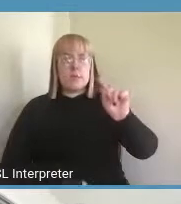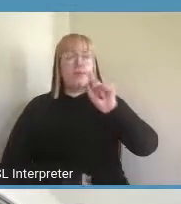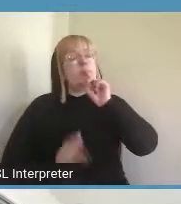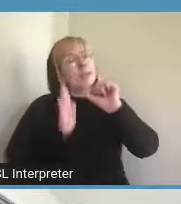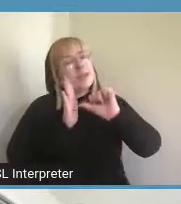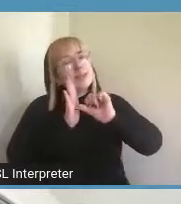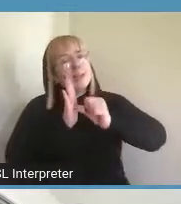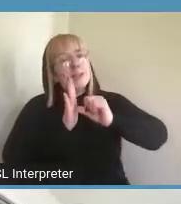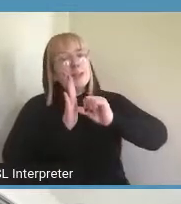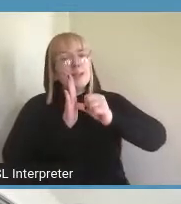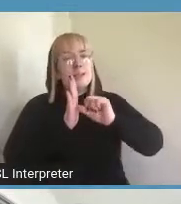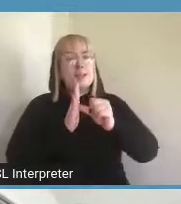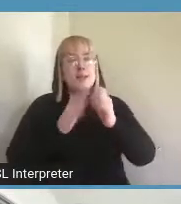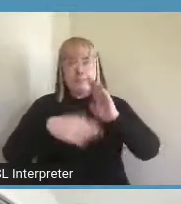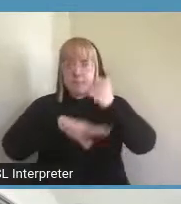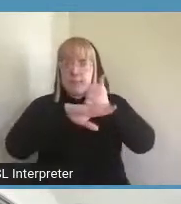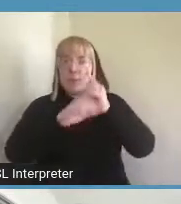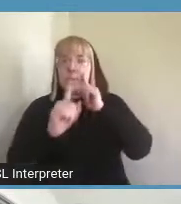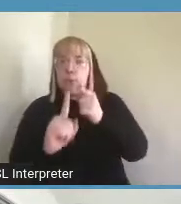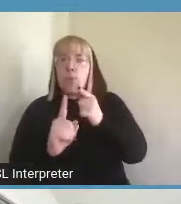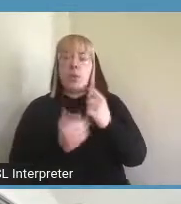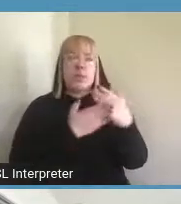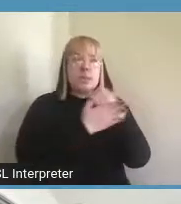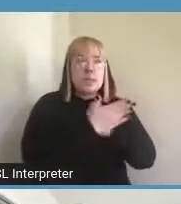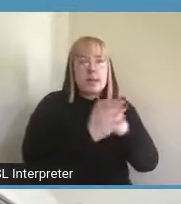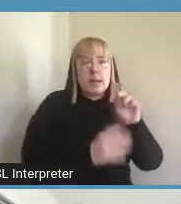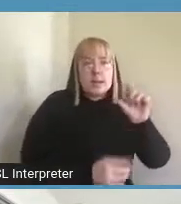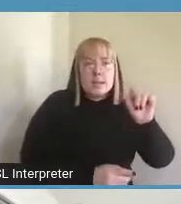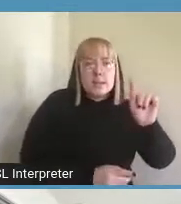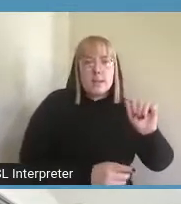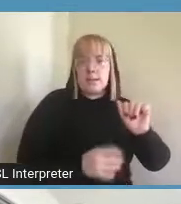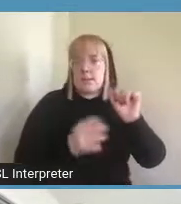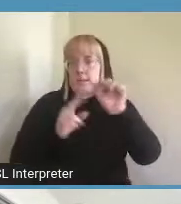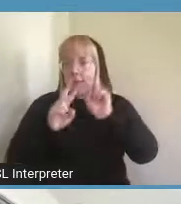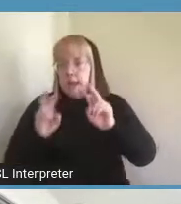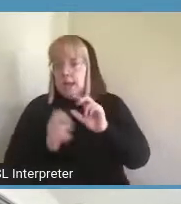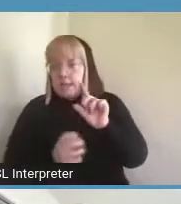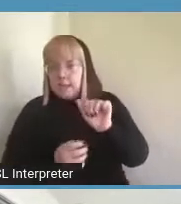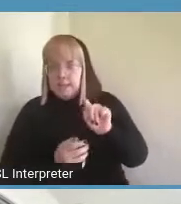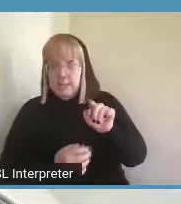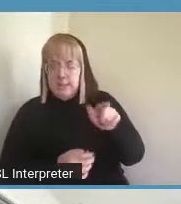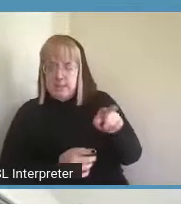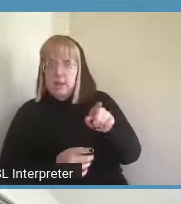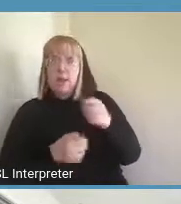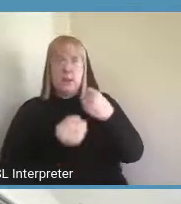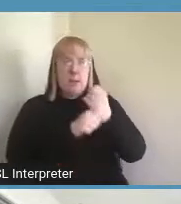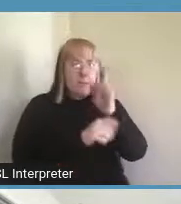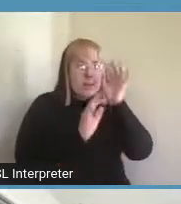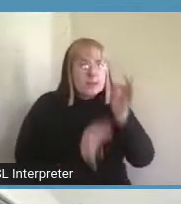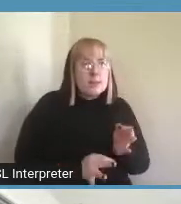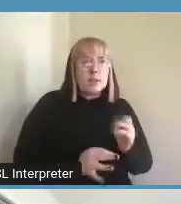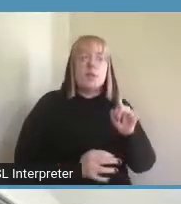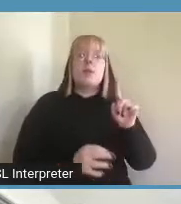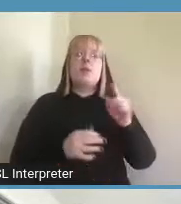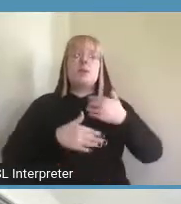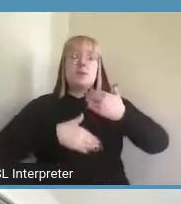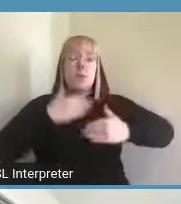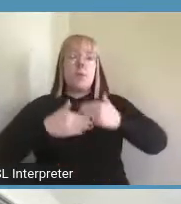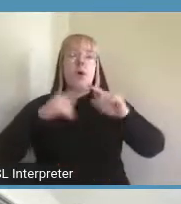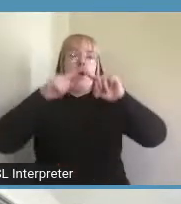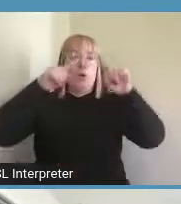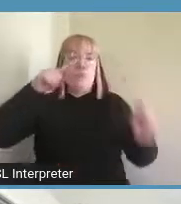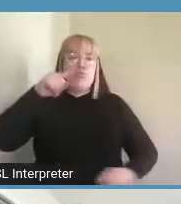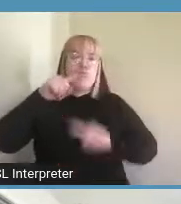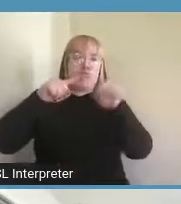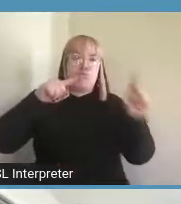the importance of setting goals, collecting data, analyzing that data, making decisions, and that this is a process that continues, right? This